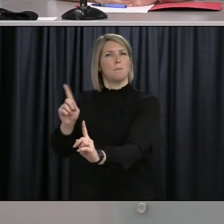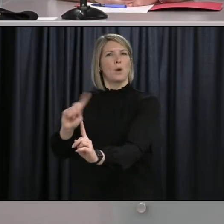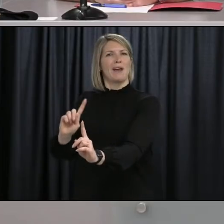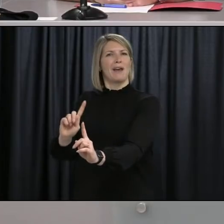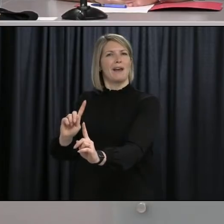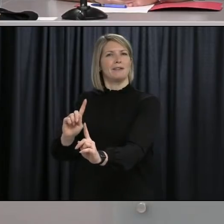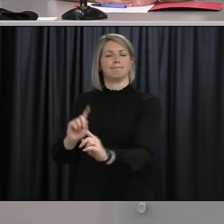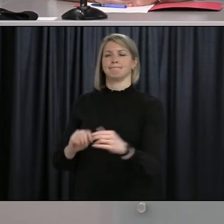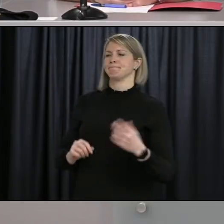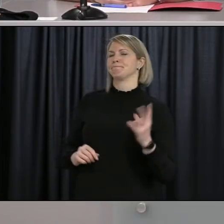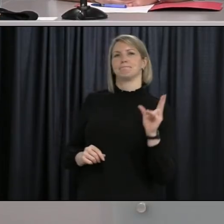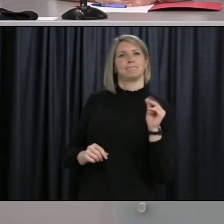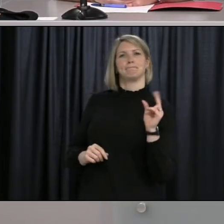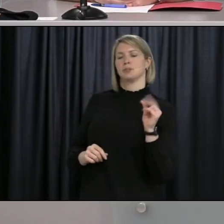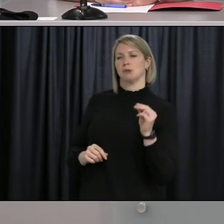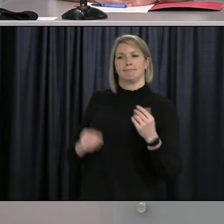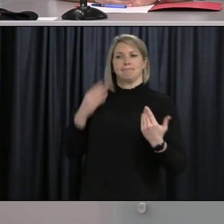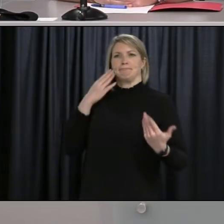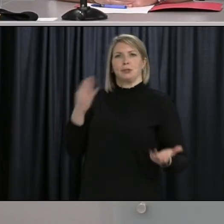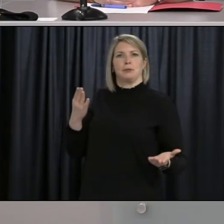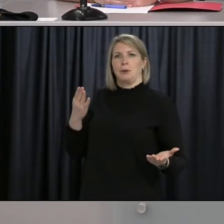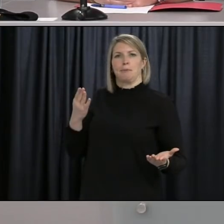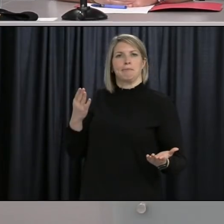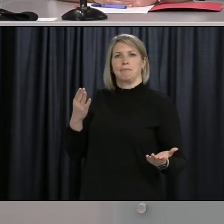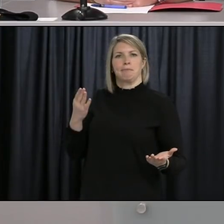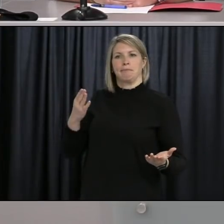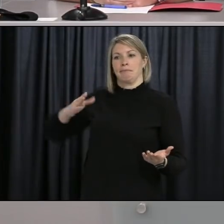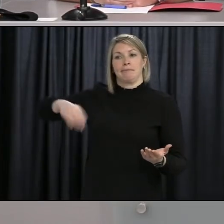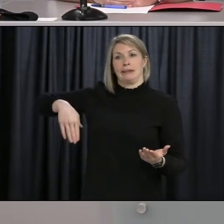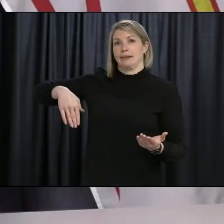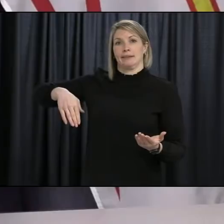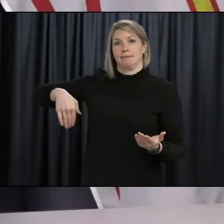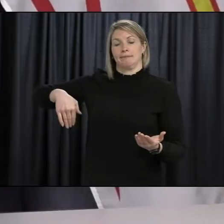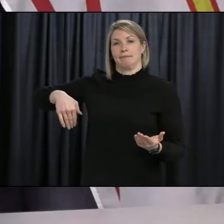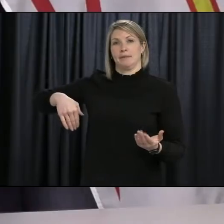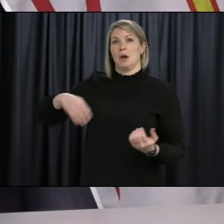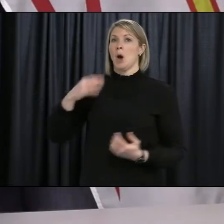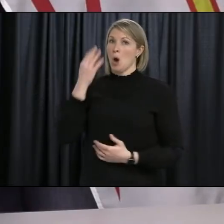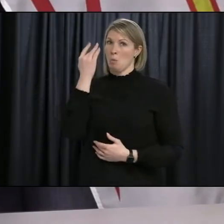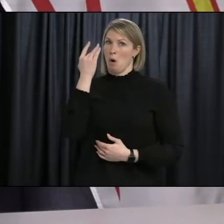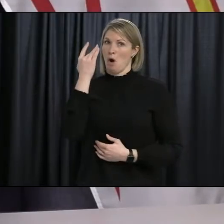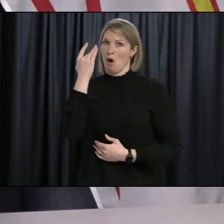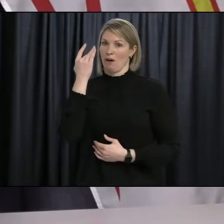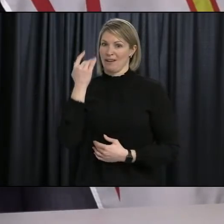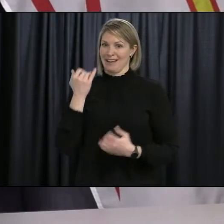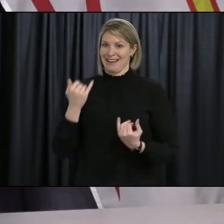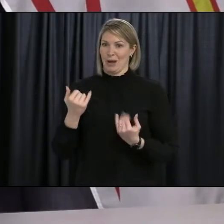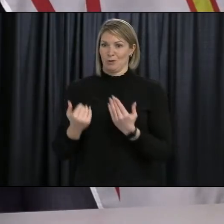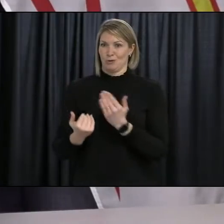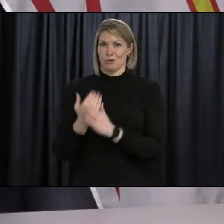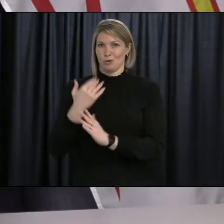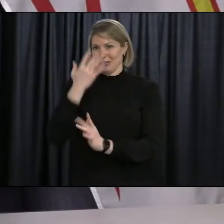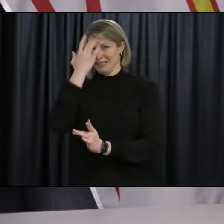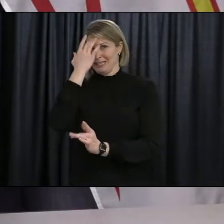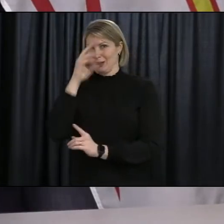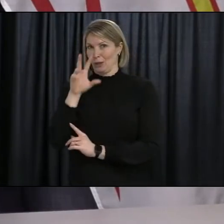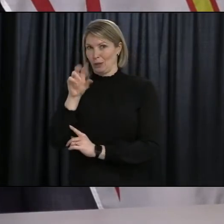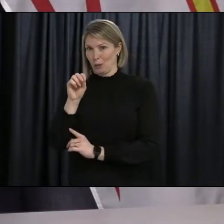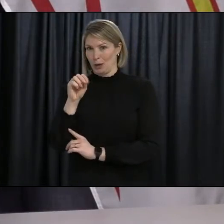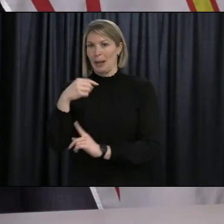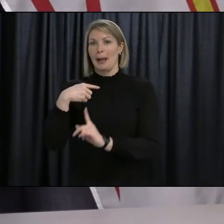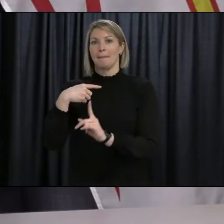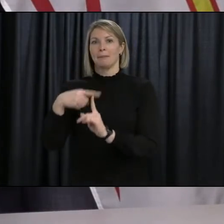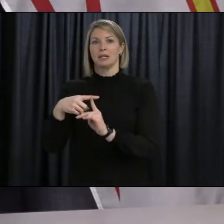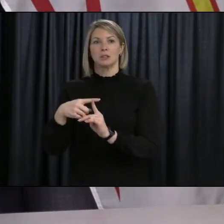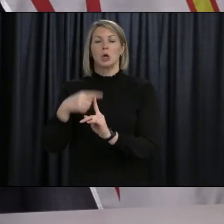time we don't have any information on the source. As you can imagine, with the number of contacts that public health is having to deal with